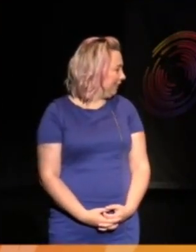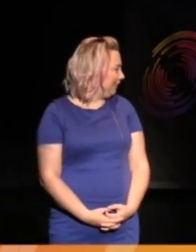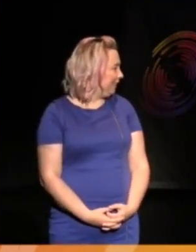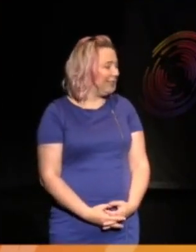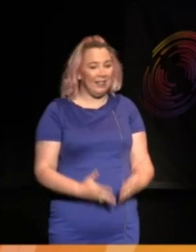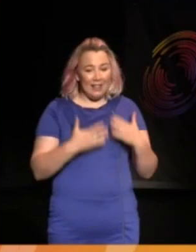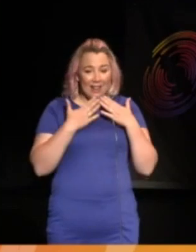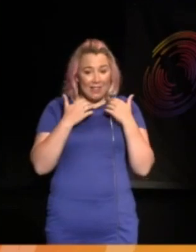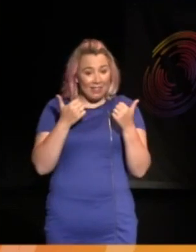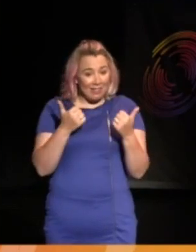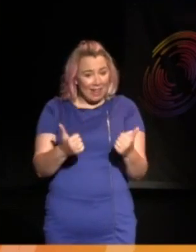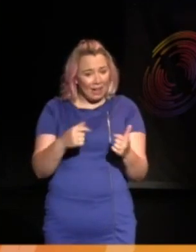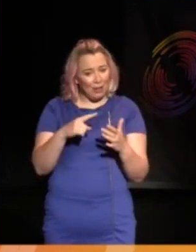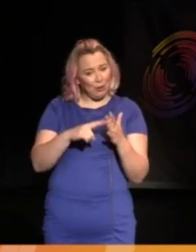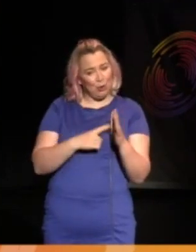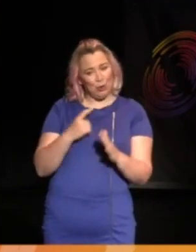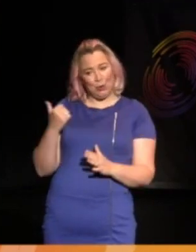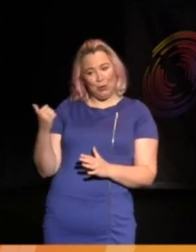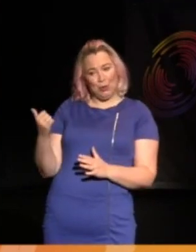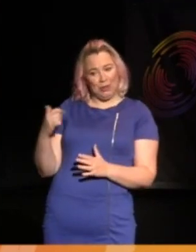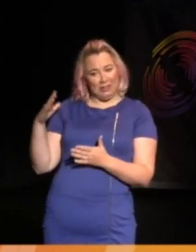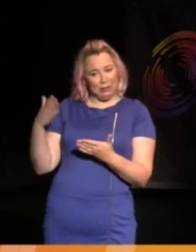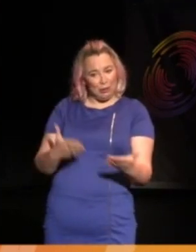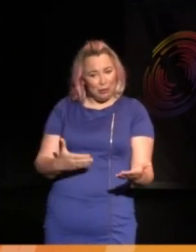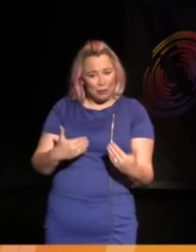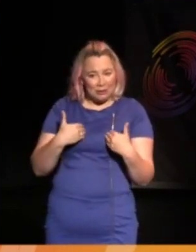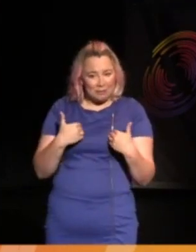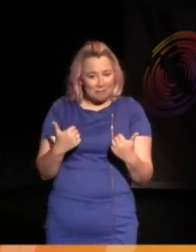Thank you, Jude, and